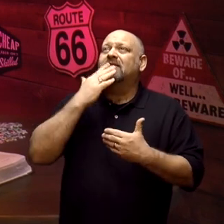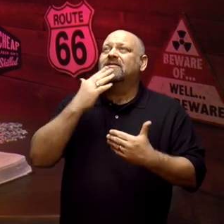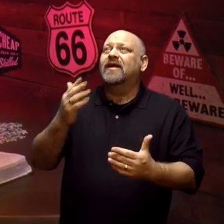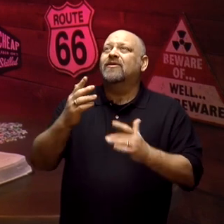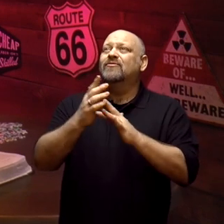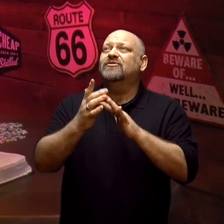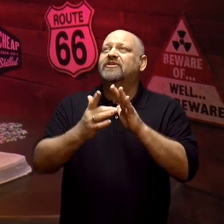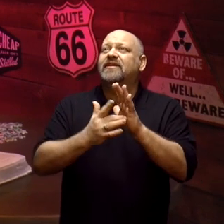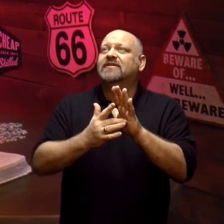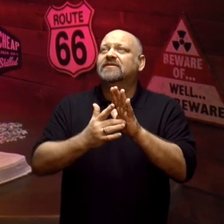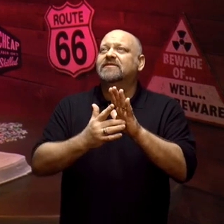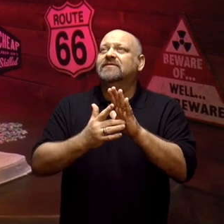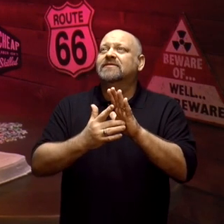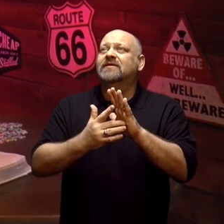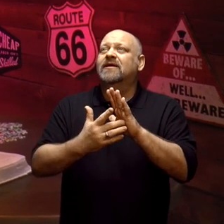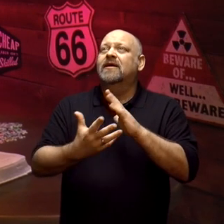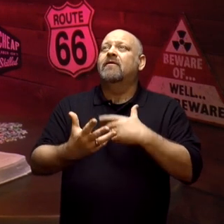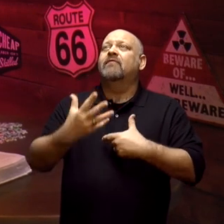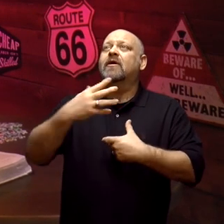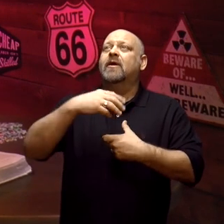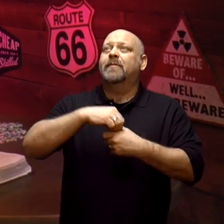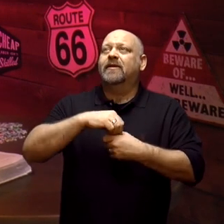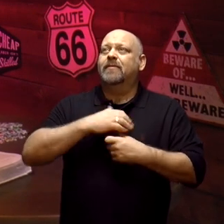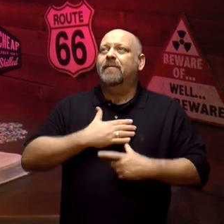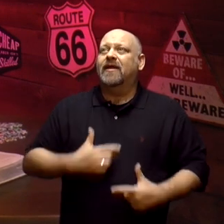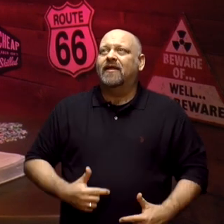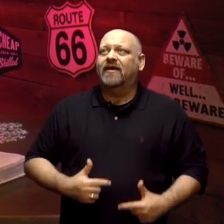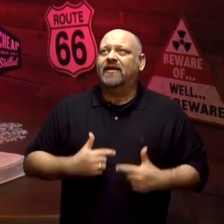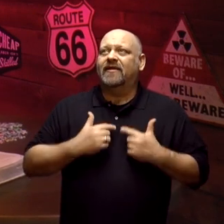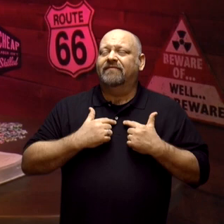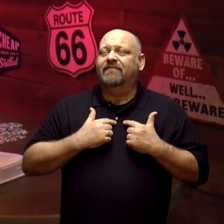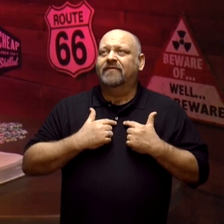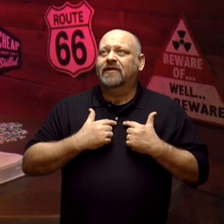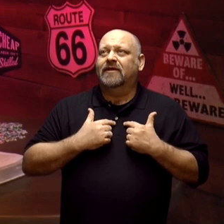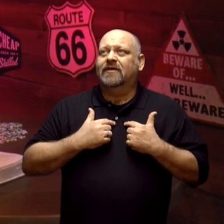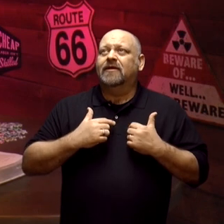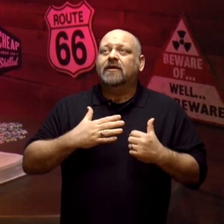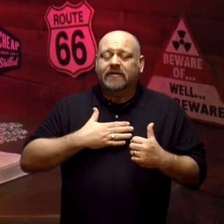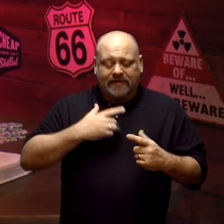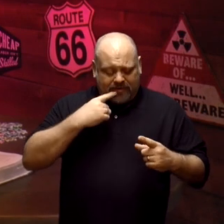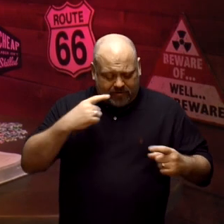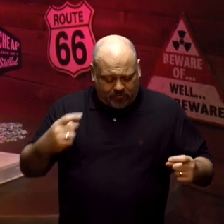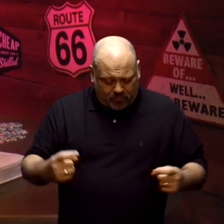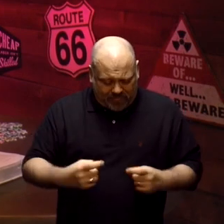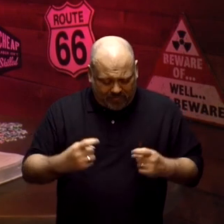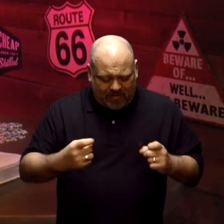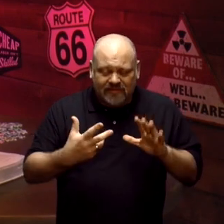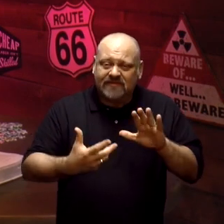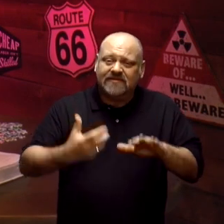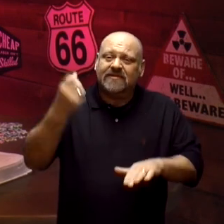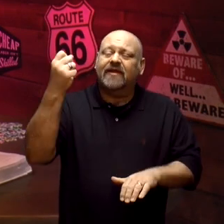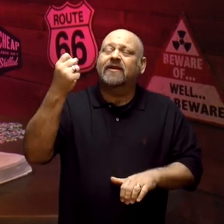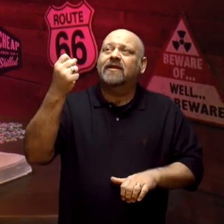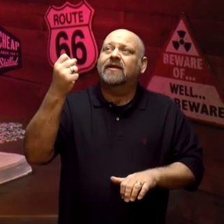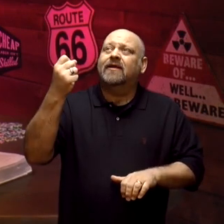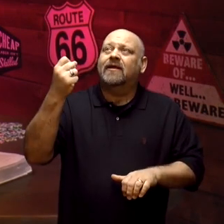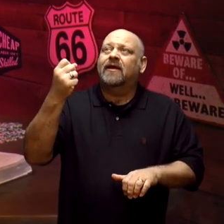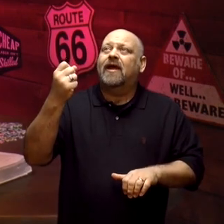Thank you, Jesus, for coming into my life, for taking away my